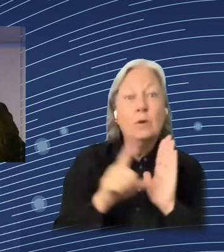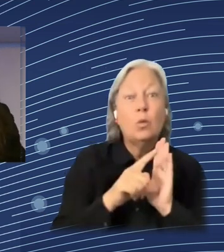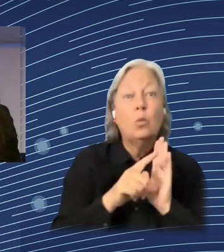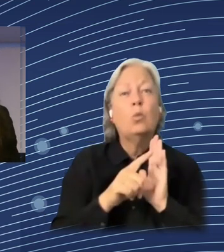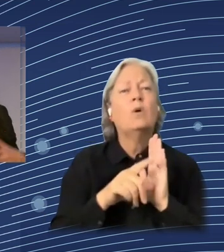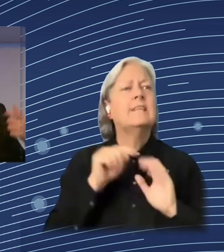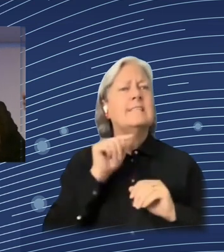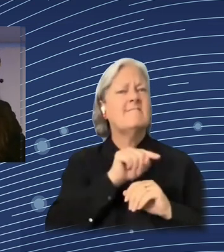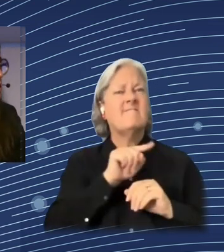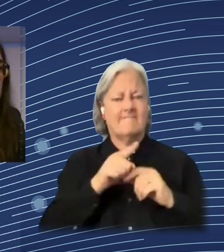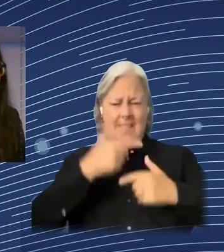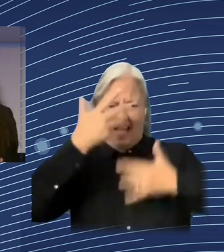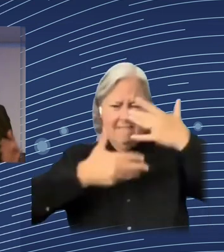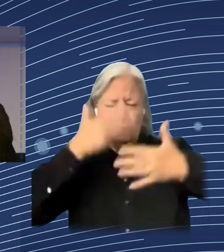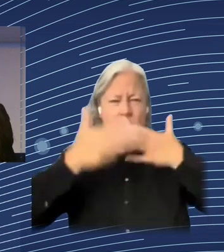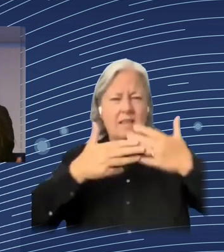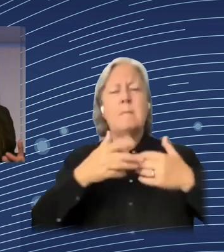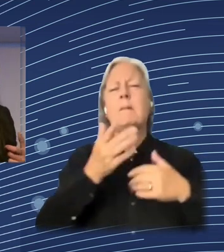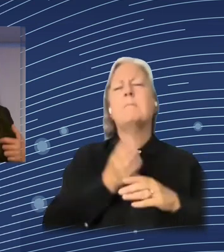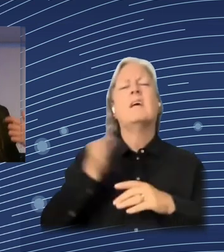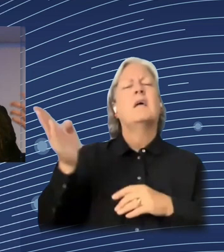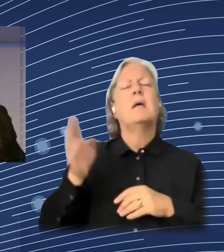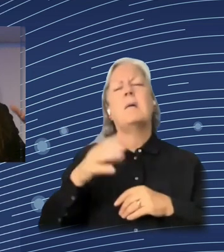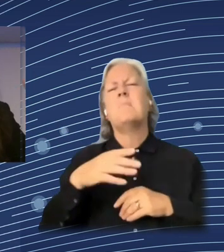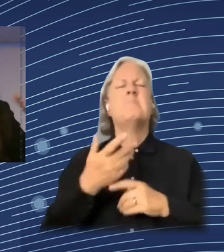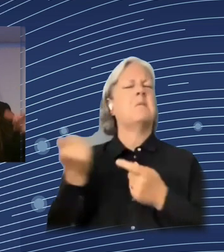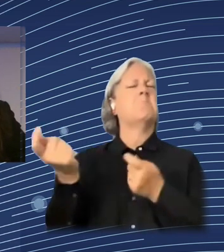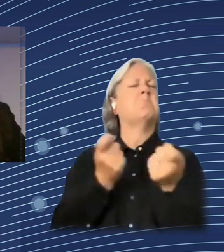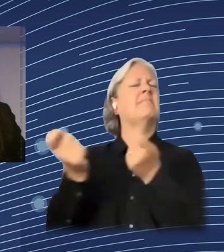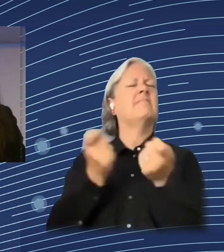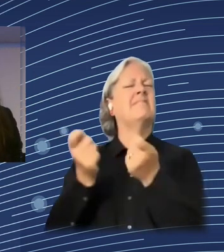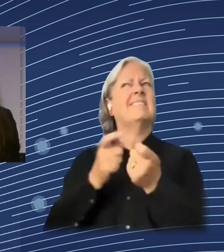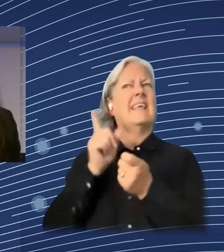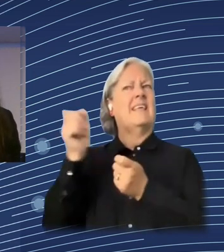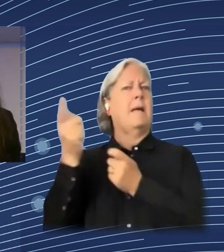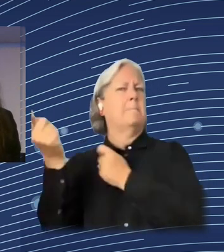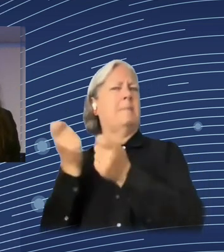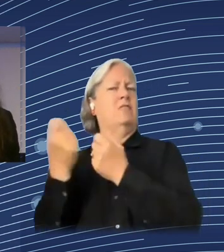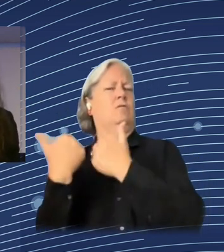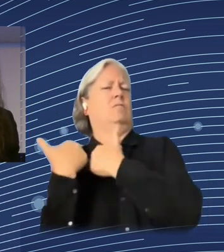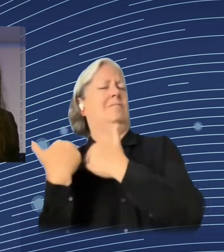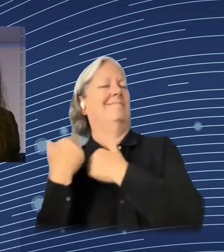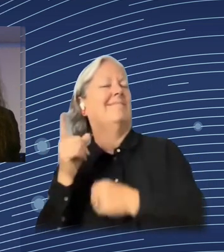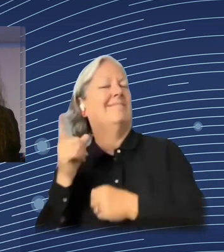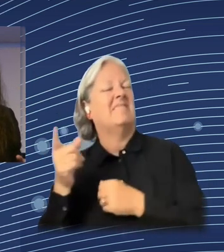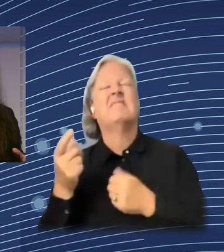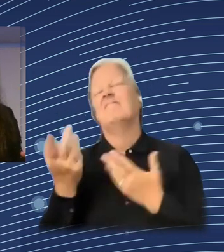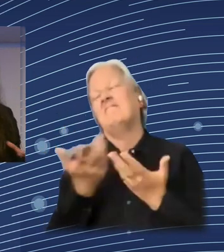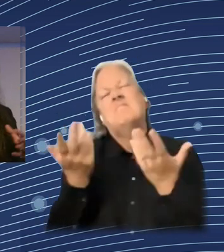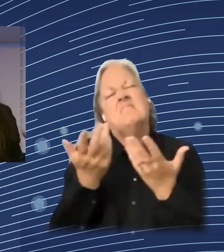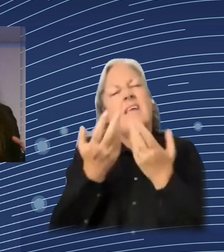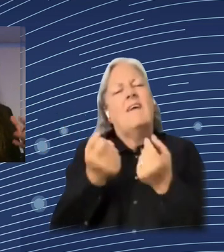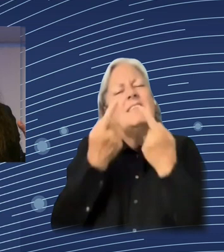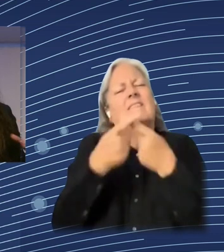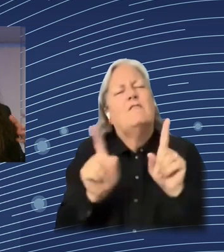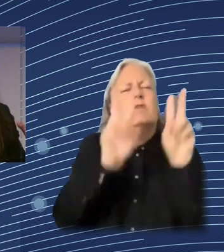it was the public administration or some company that was managing the algorithm. So different like general topics in order to see or to have